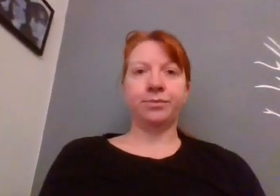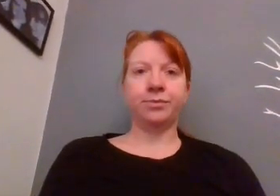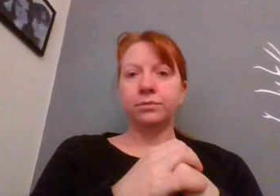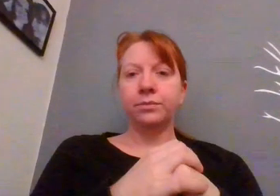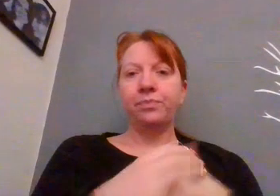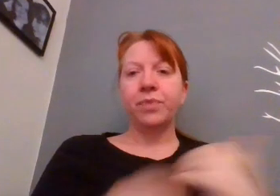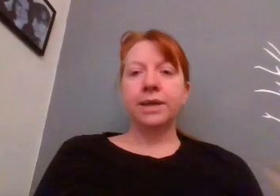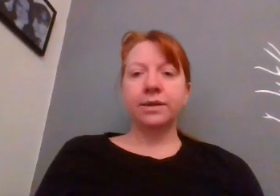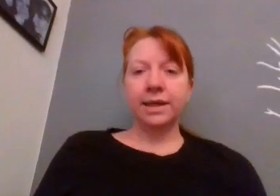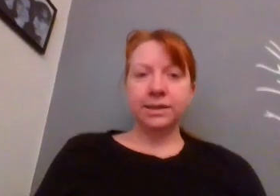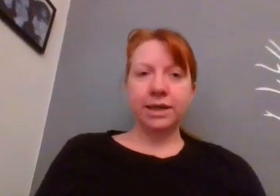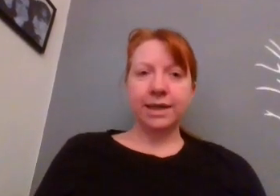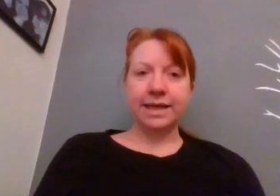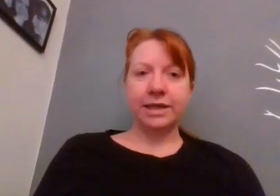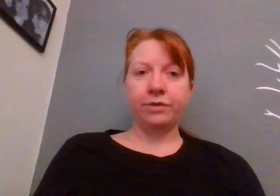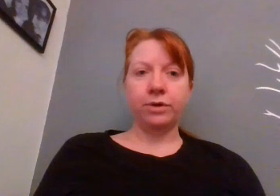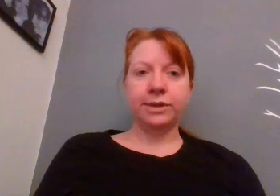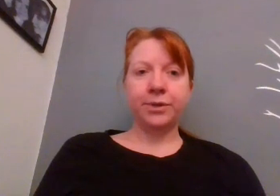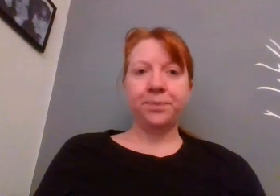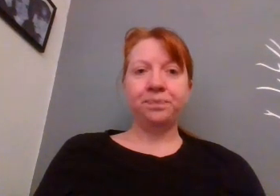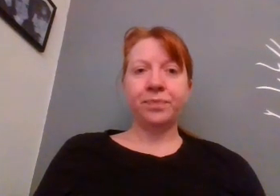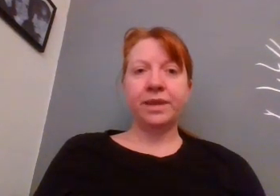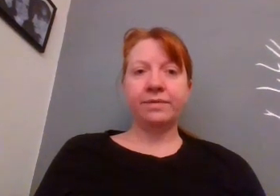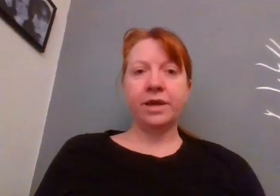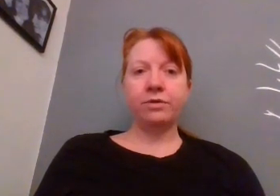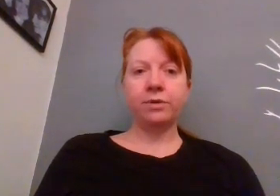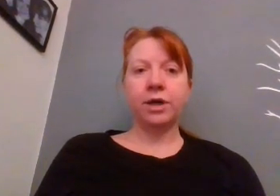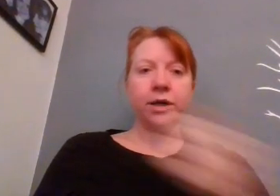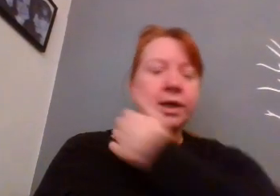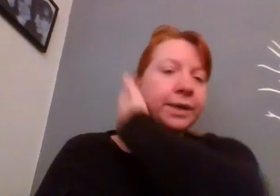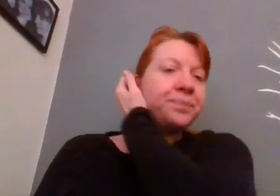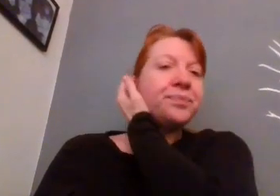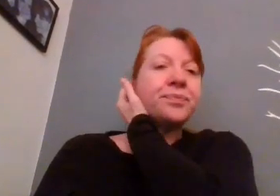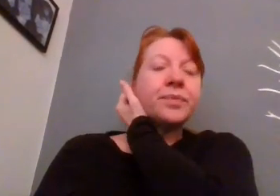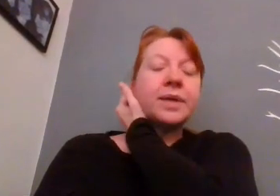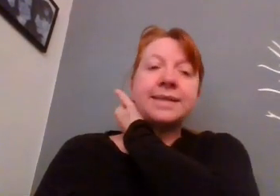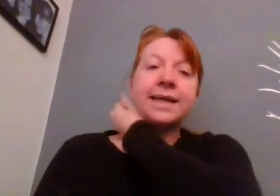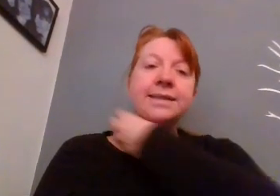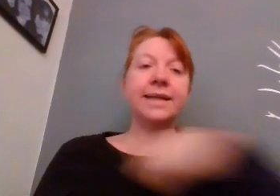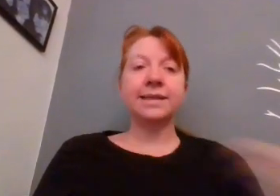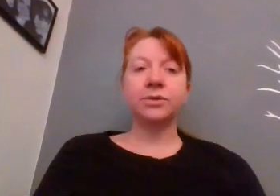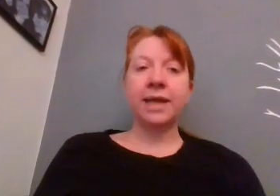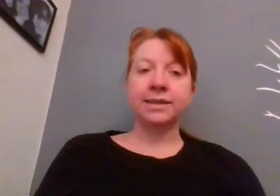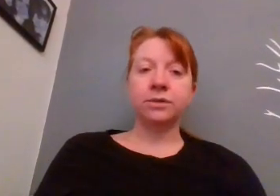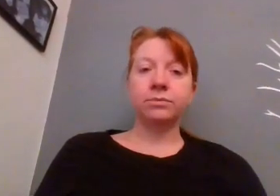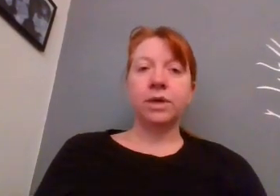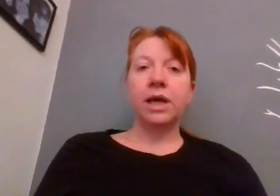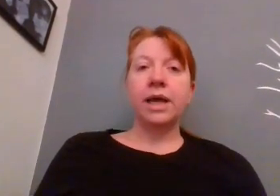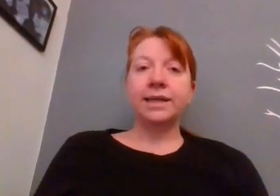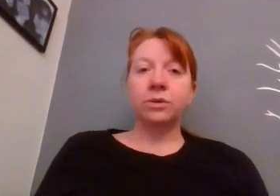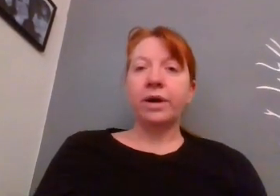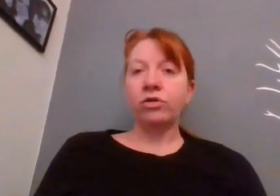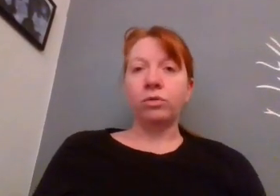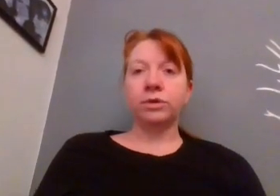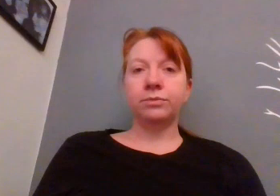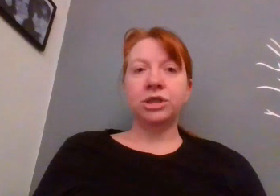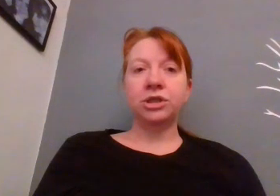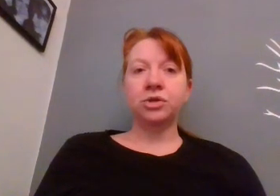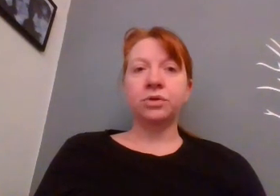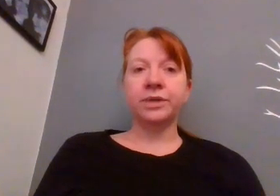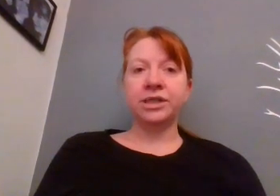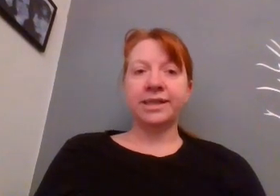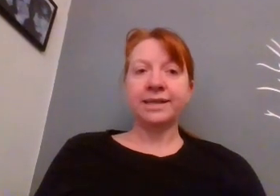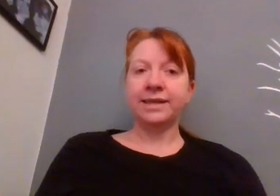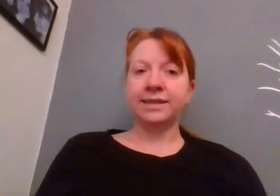this. So let's look at a 10-year-old. So this 10-year-old girl here, standing next to an adult, is quite short.